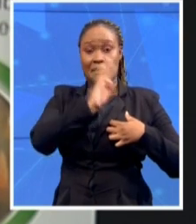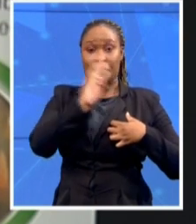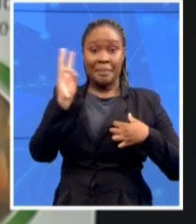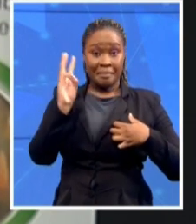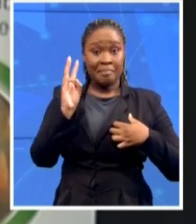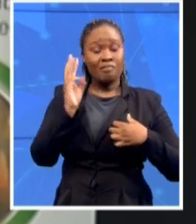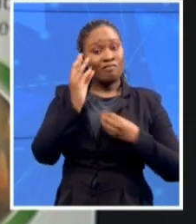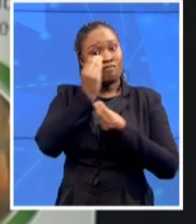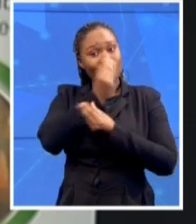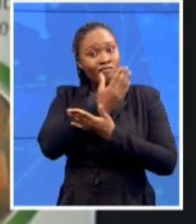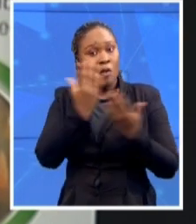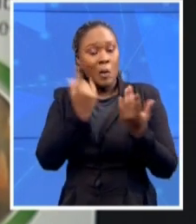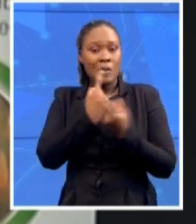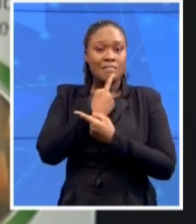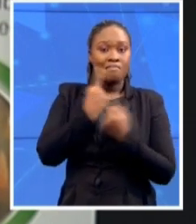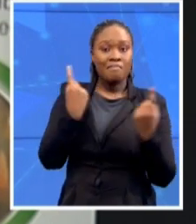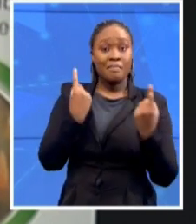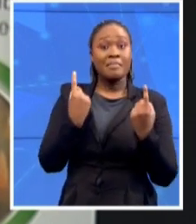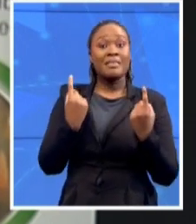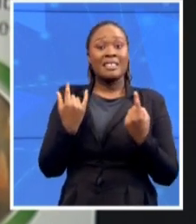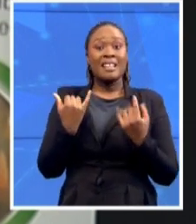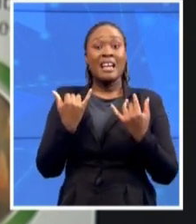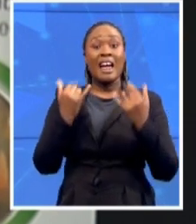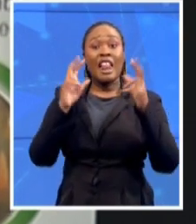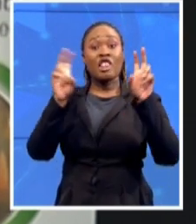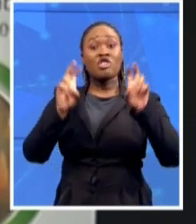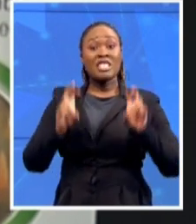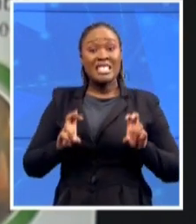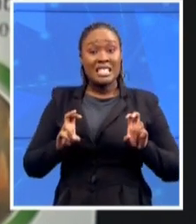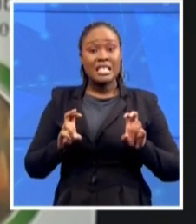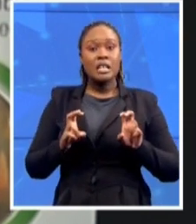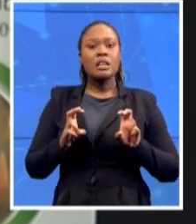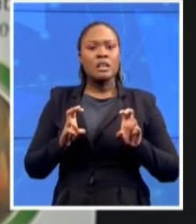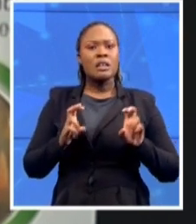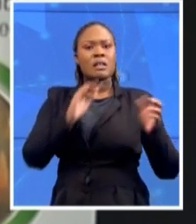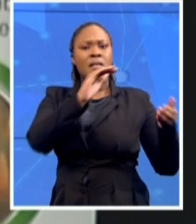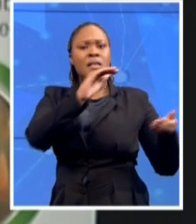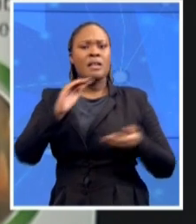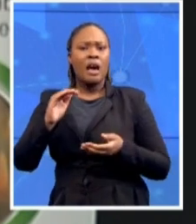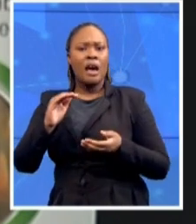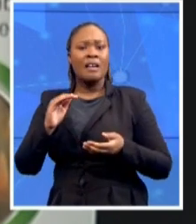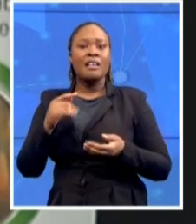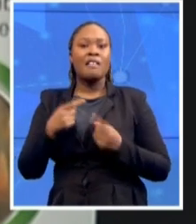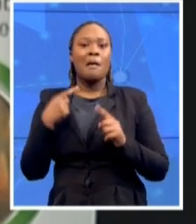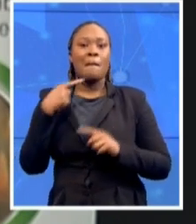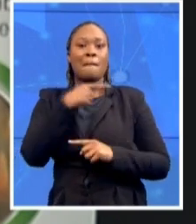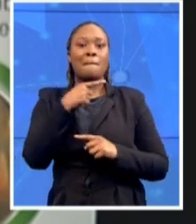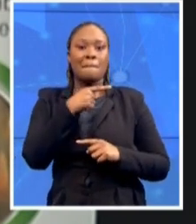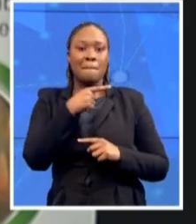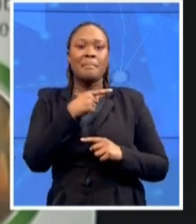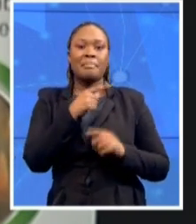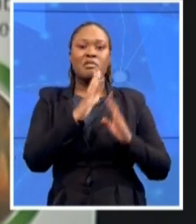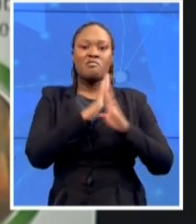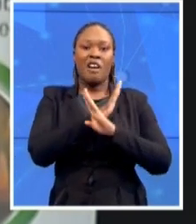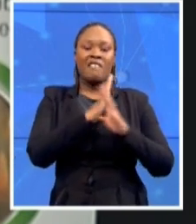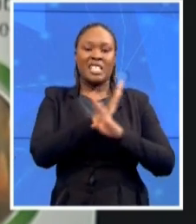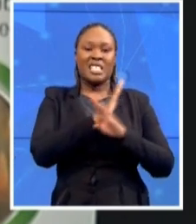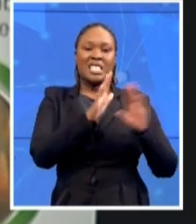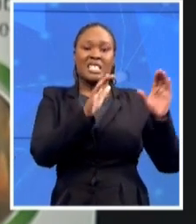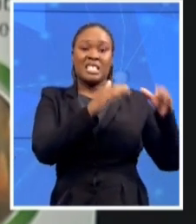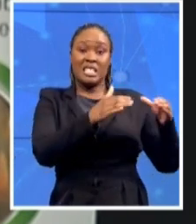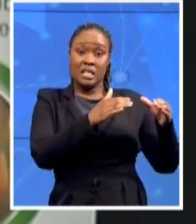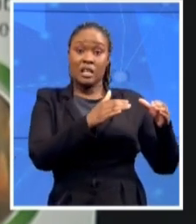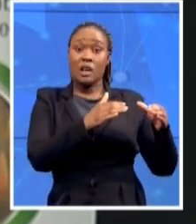from independent power producers. The tender documents for this procurement will be made available on the city's website